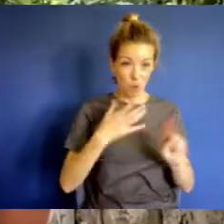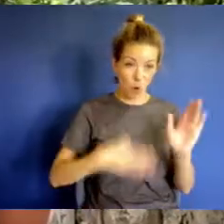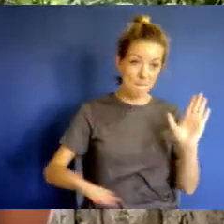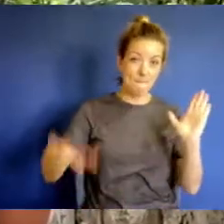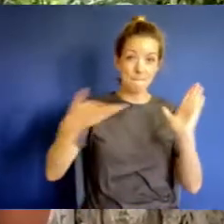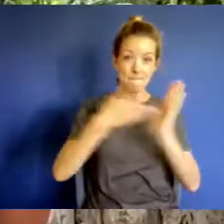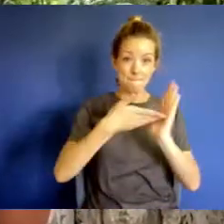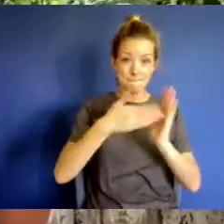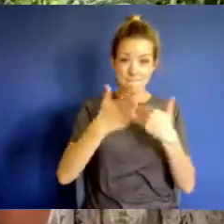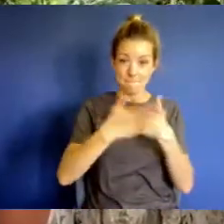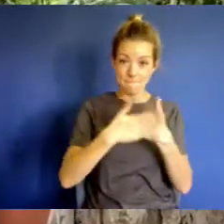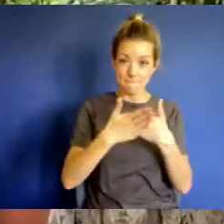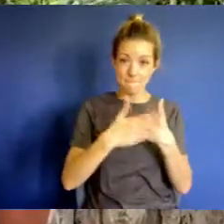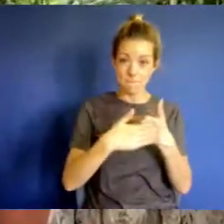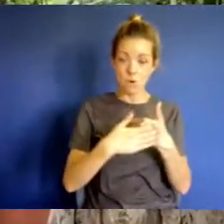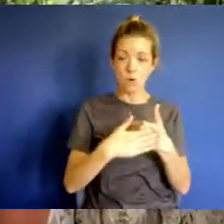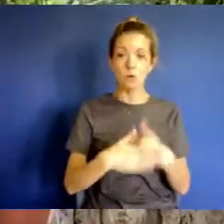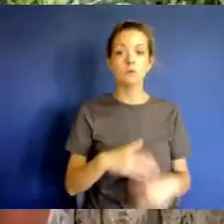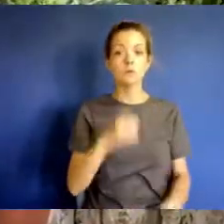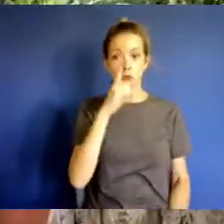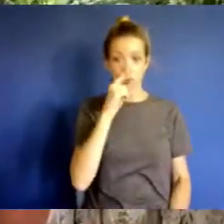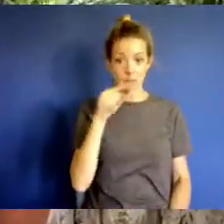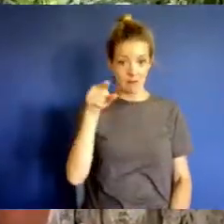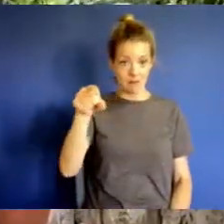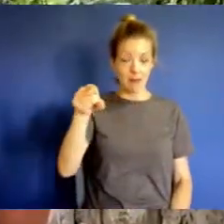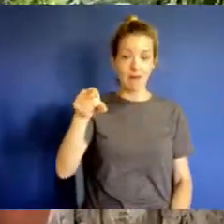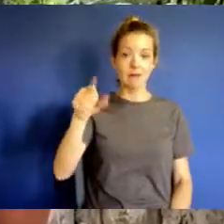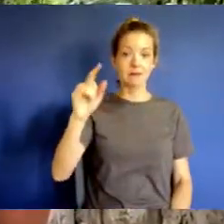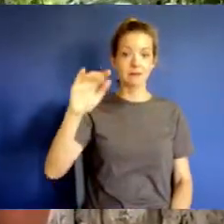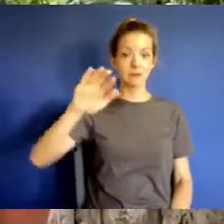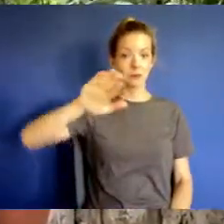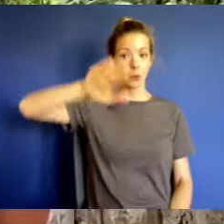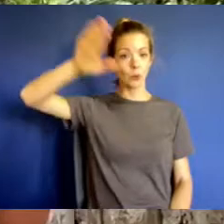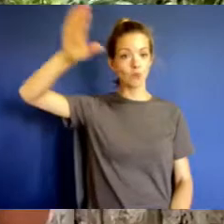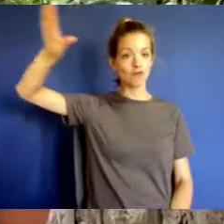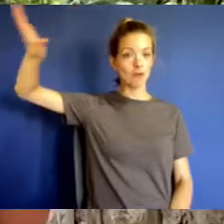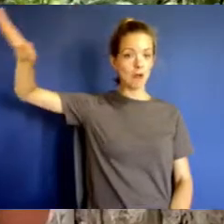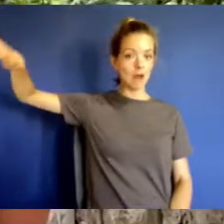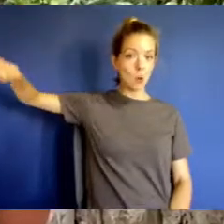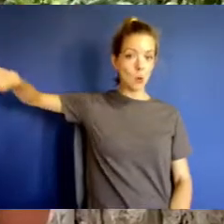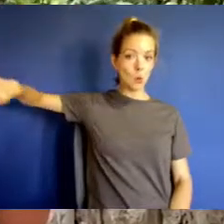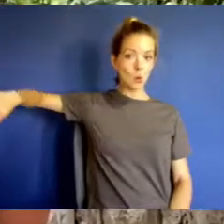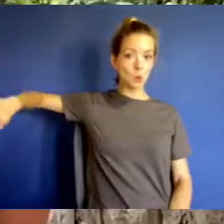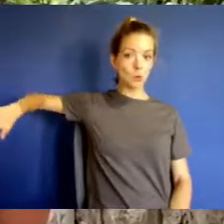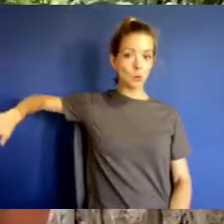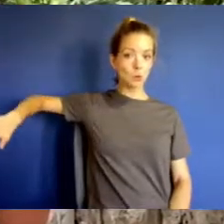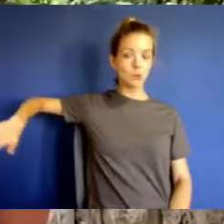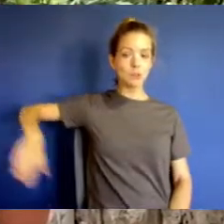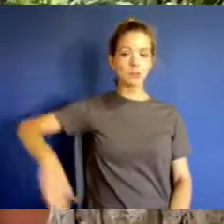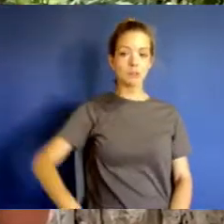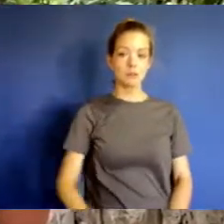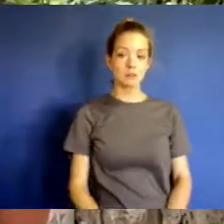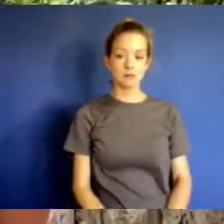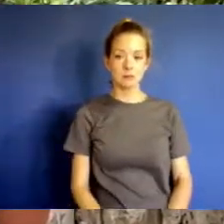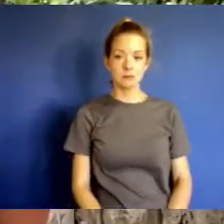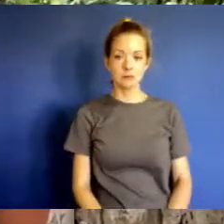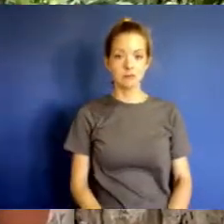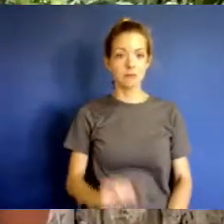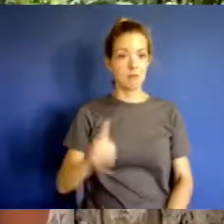If you're feeling really flexible, you can take this hand, reach it round,